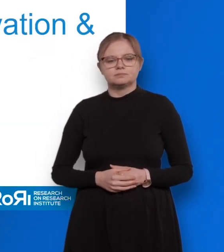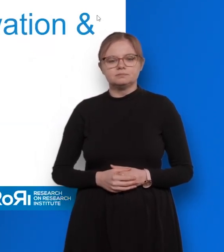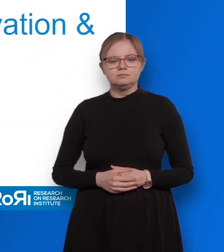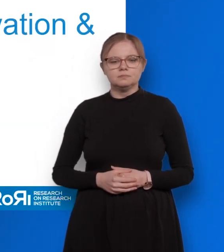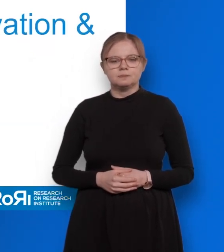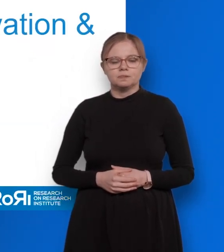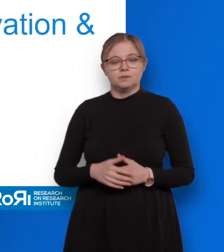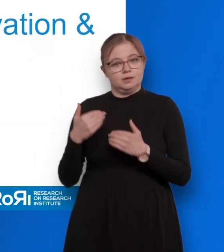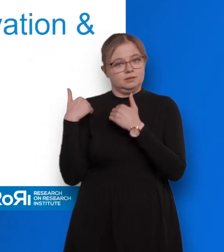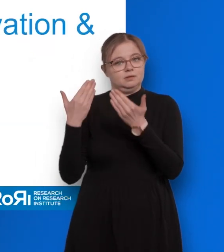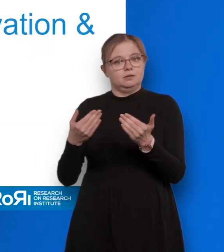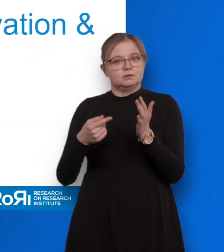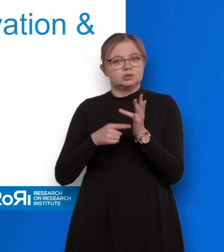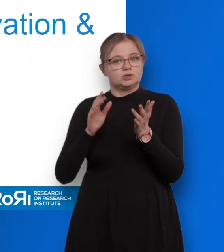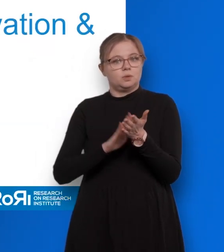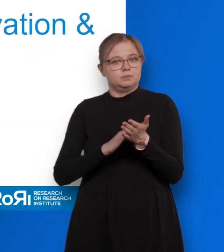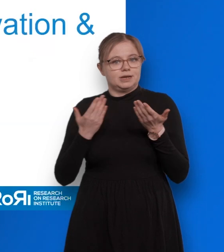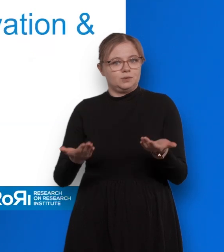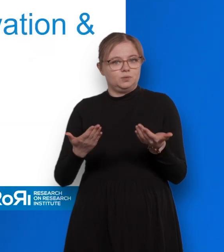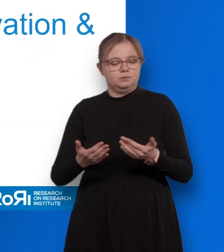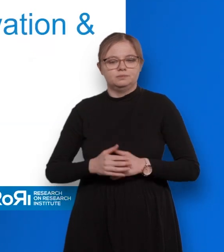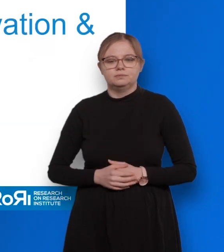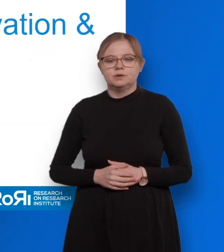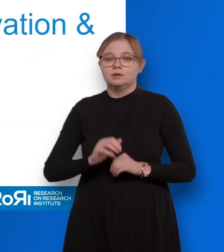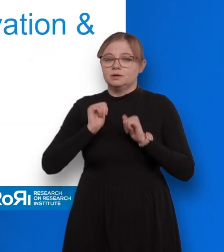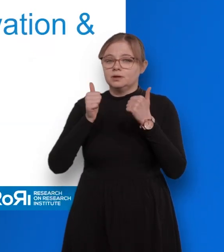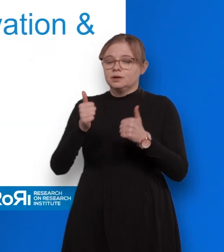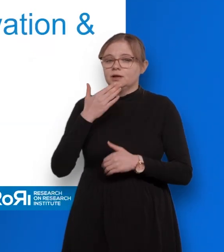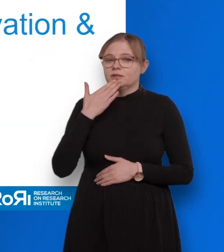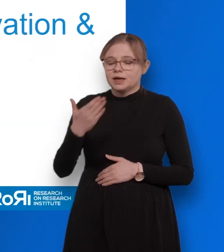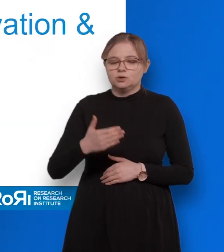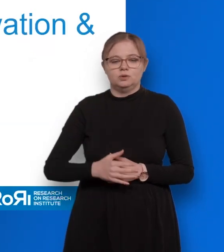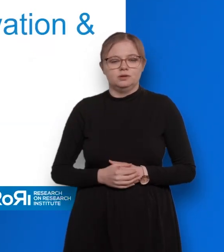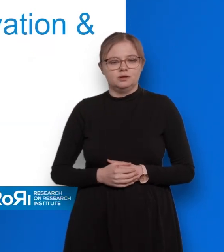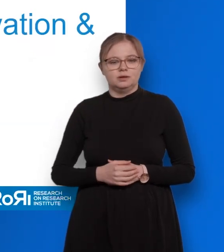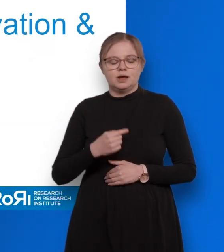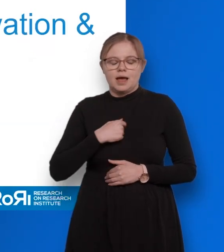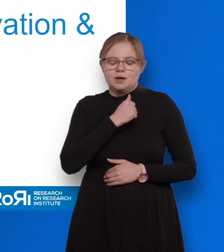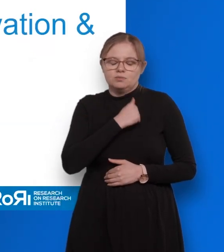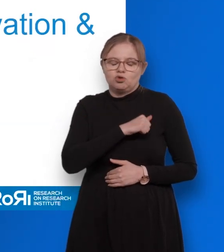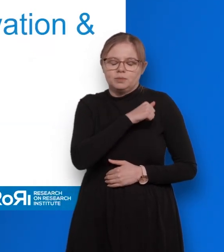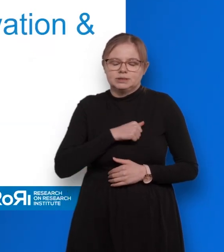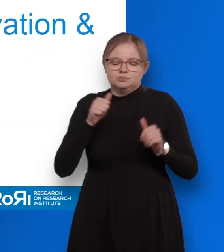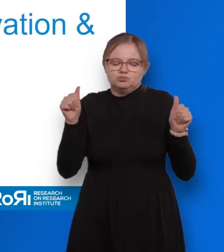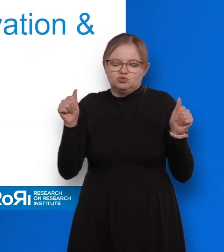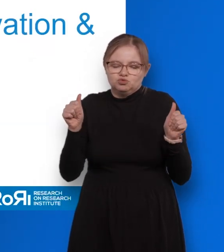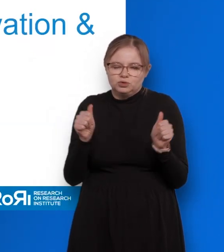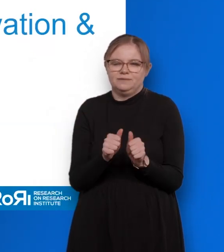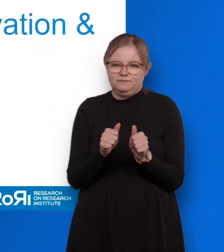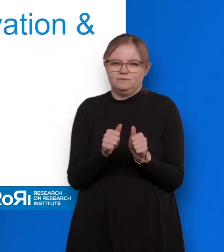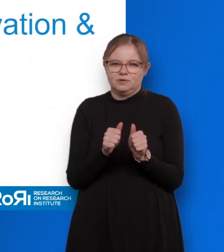And I'll hand over to you, Tom. Thank you so much. I promise to be as brief as I can.